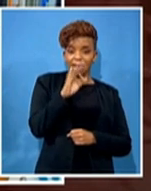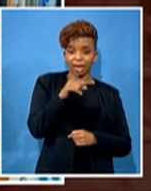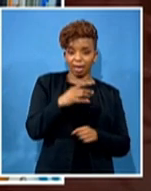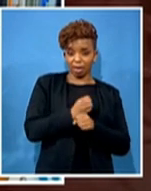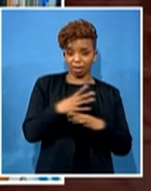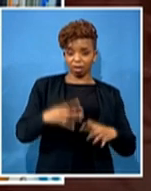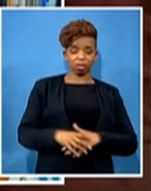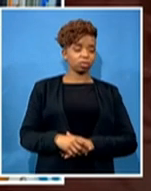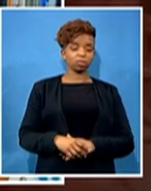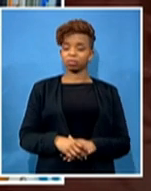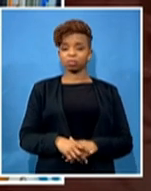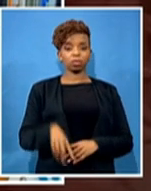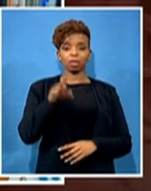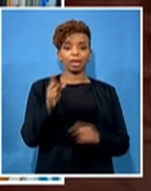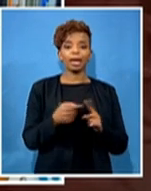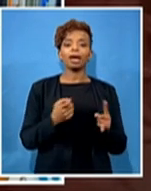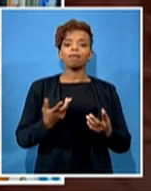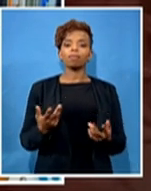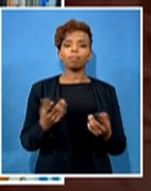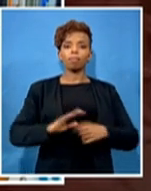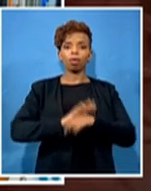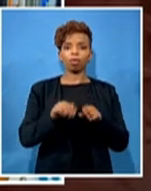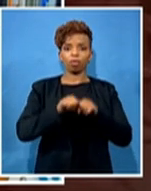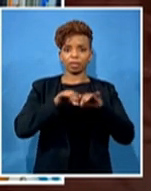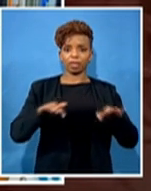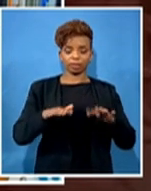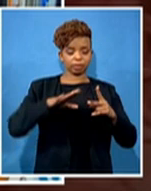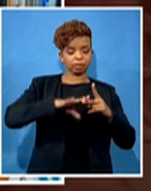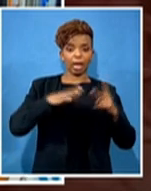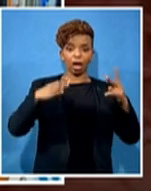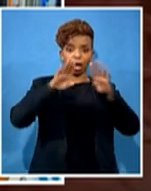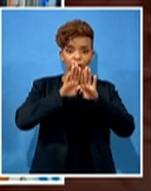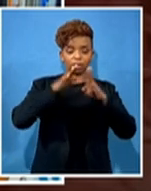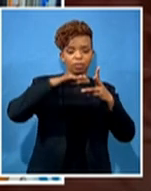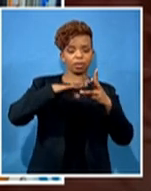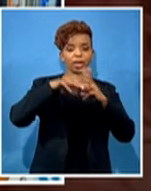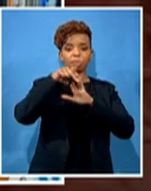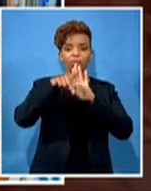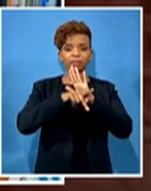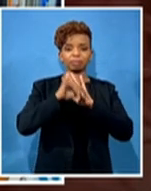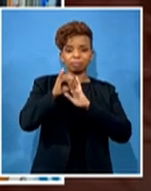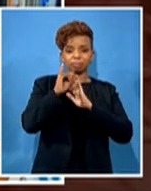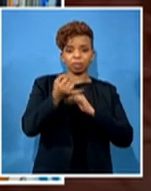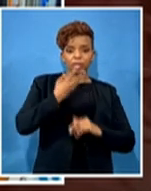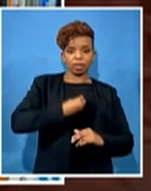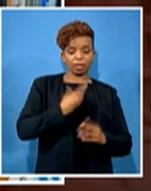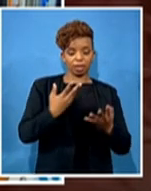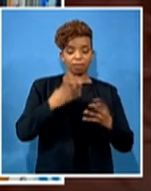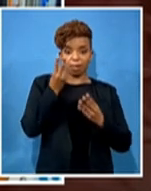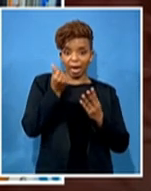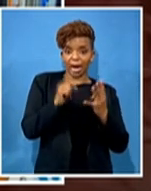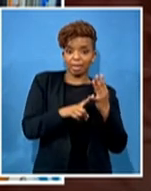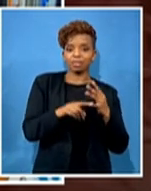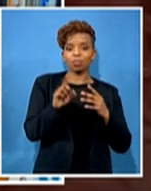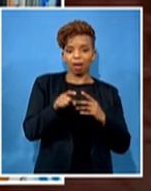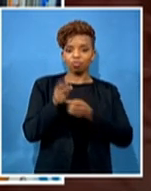lockdown, the bad policies that we have. We would have had to borrow that money somewhere. The IMF is just the